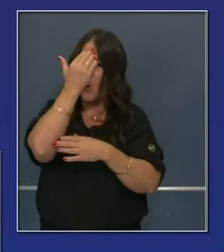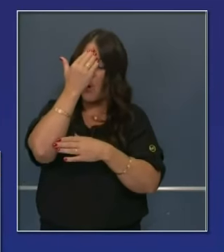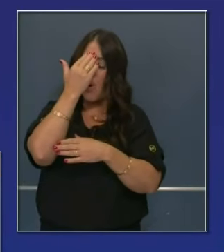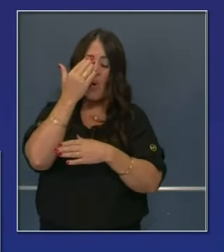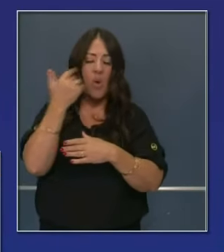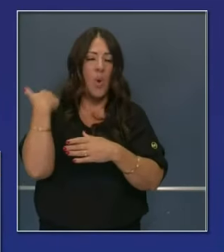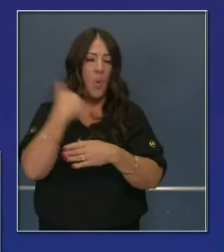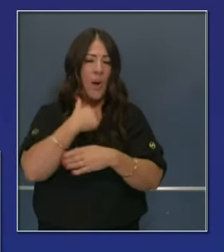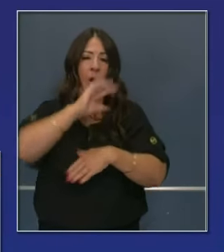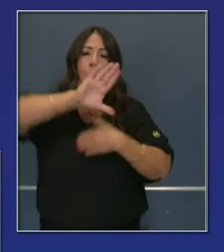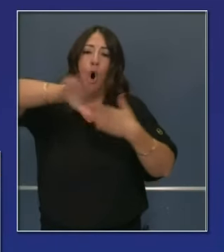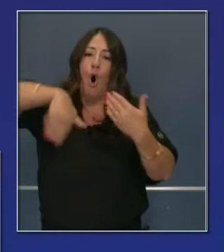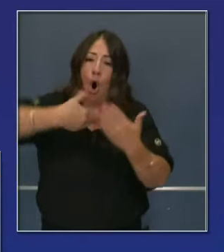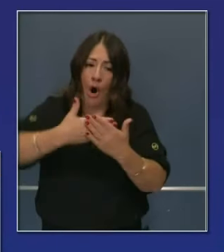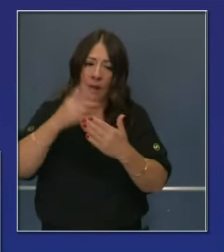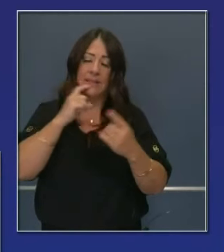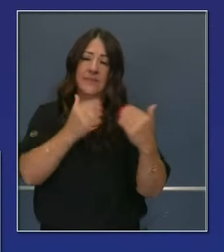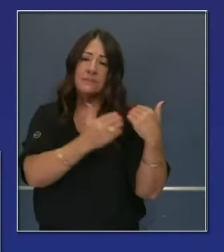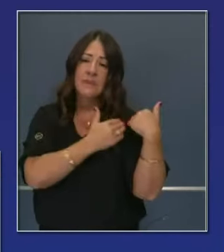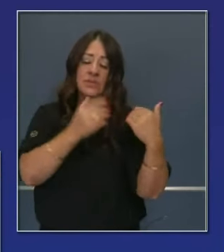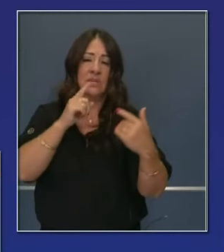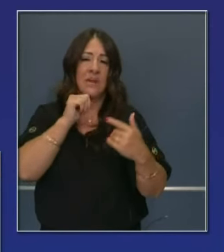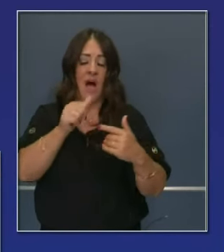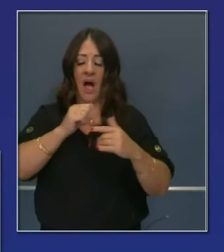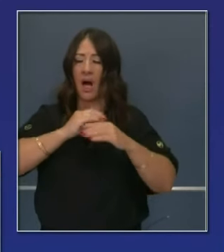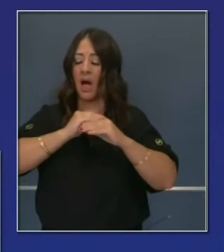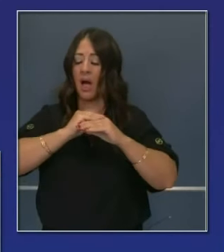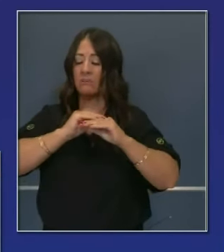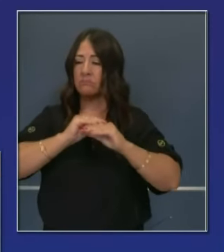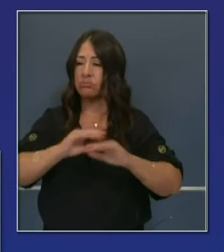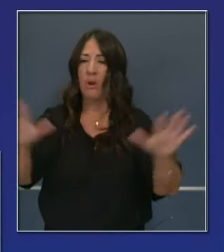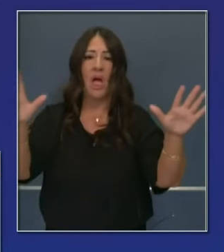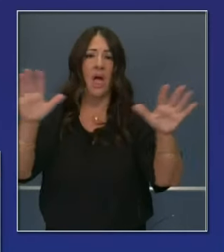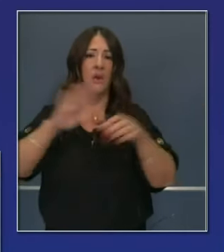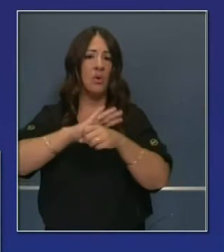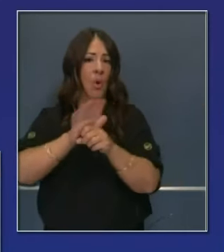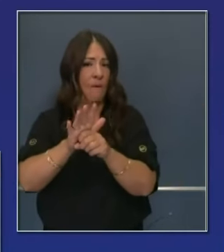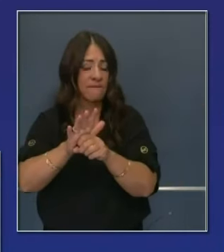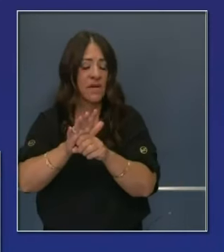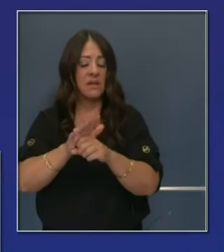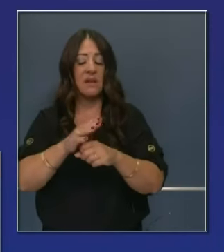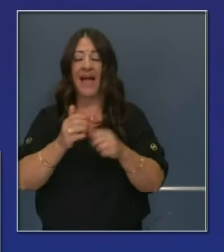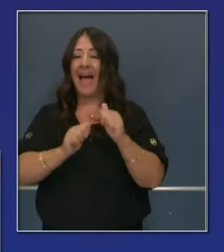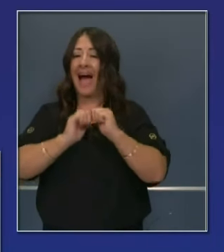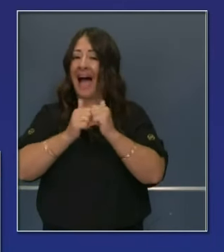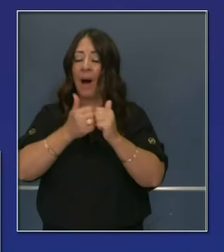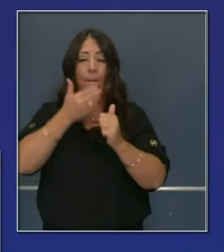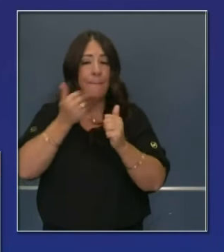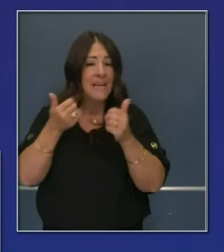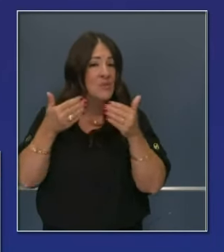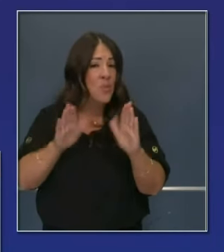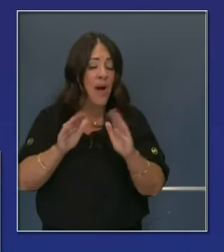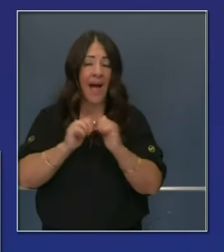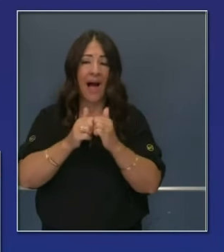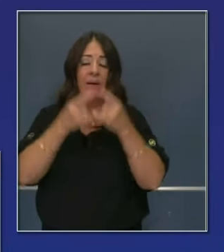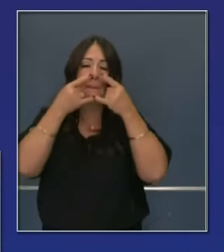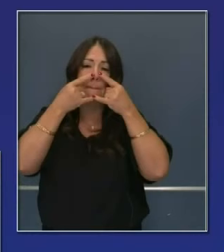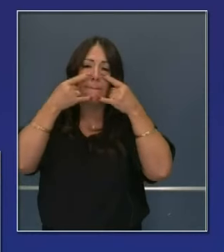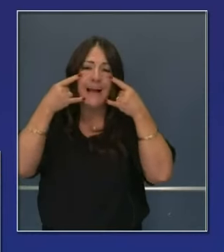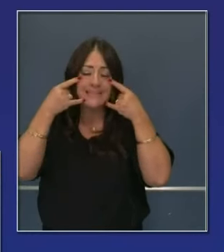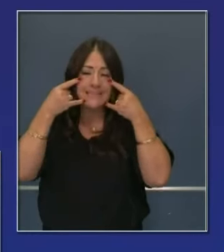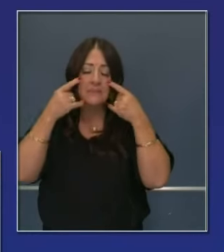the spread and transmission of COVID-19 continues to be wearing a mask, physically